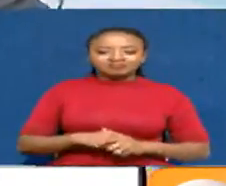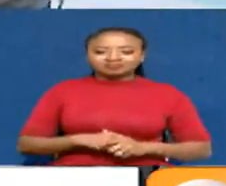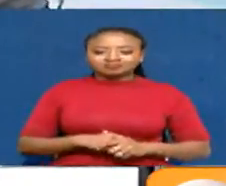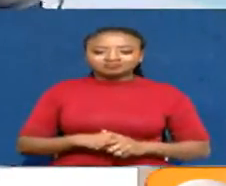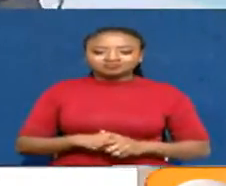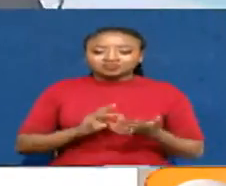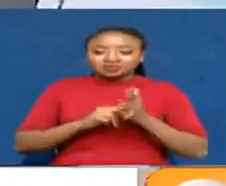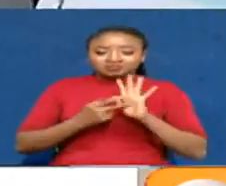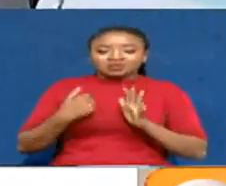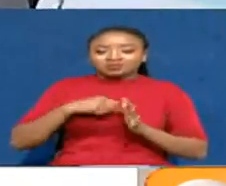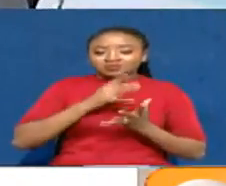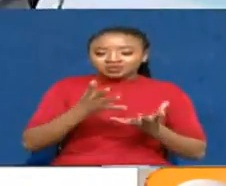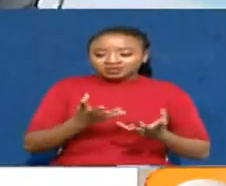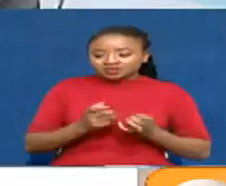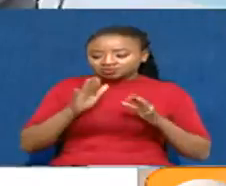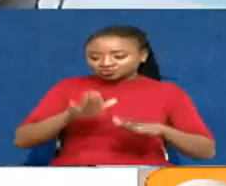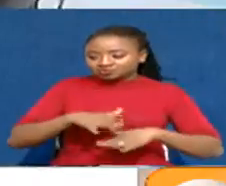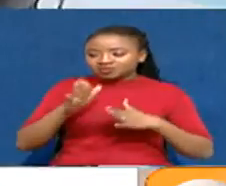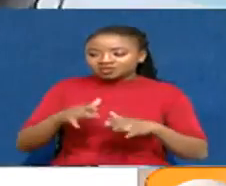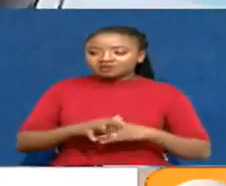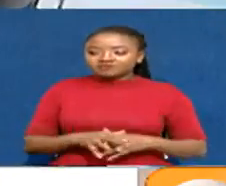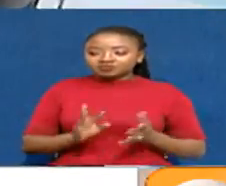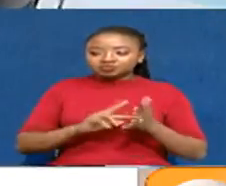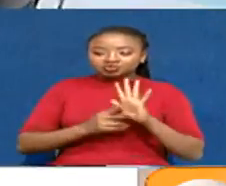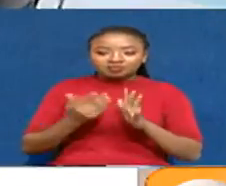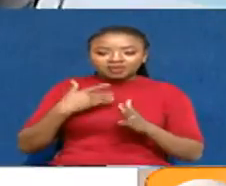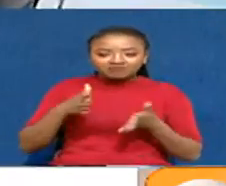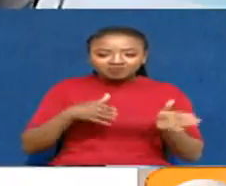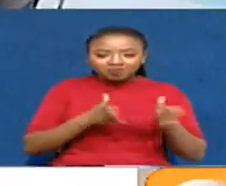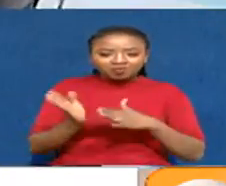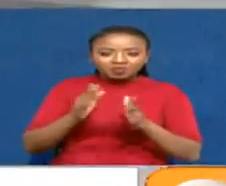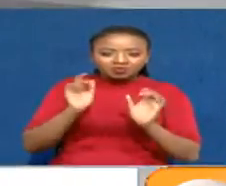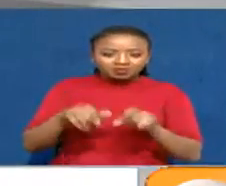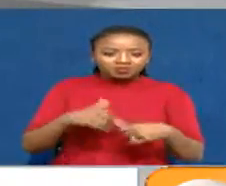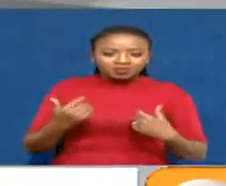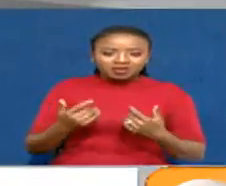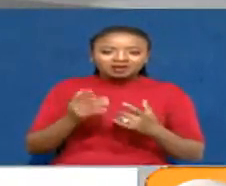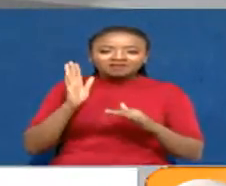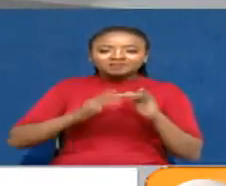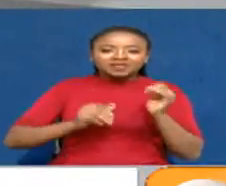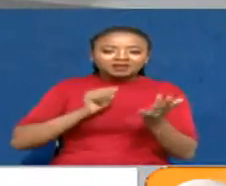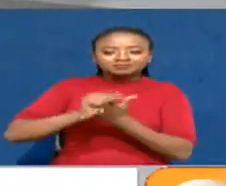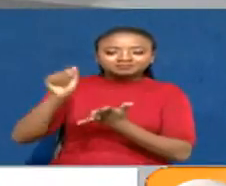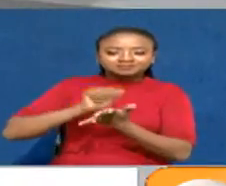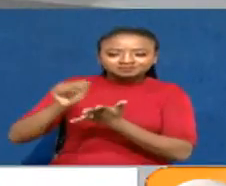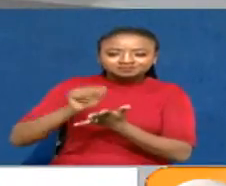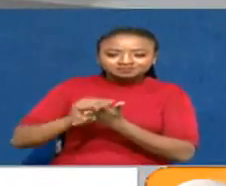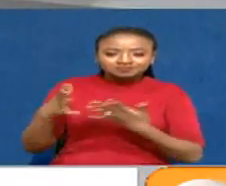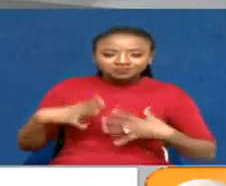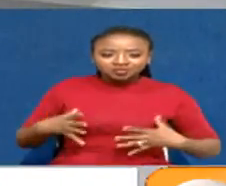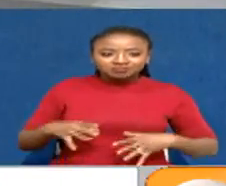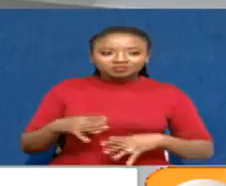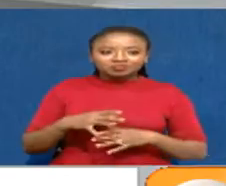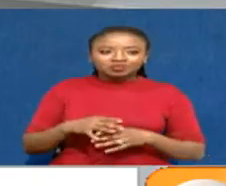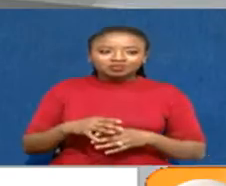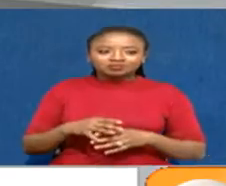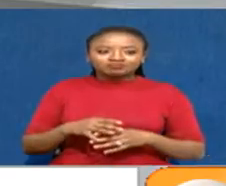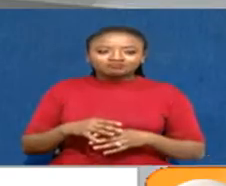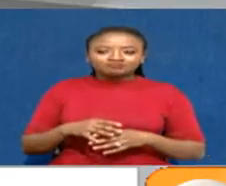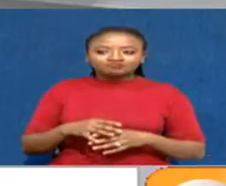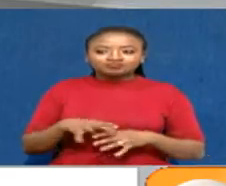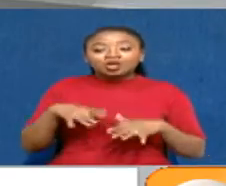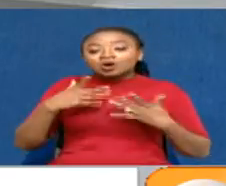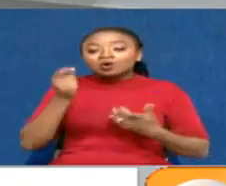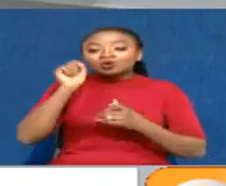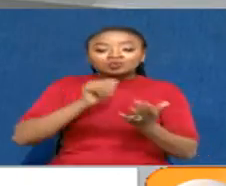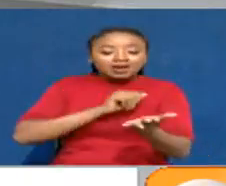have to be careful, but we are working on that. But there's a way you can circumvent that. Mm-hmm. Instead of publishing the people which we should not borrow from, publish the people we should borrow from then. We